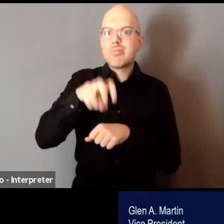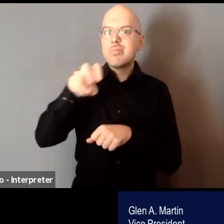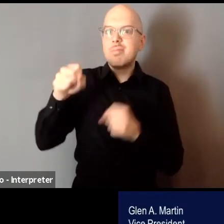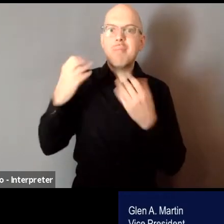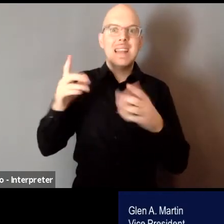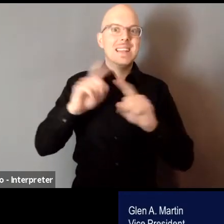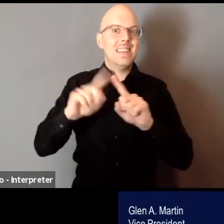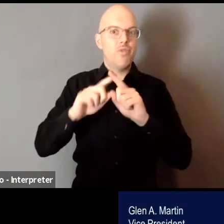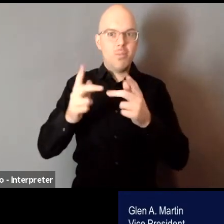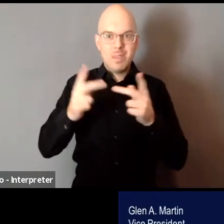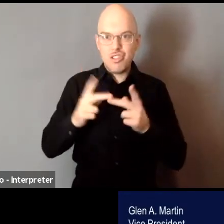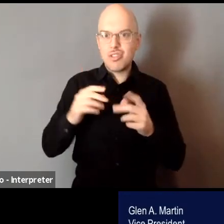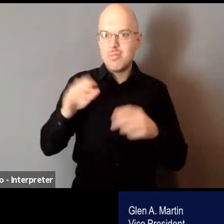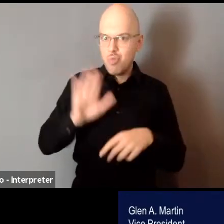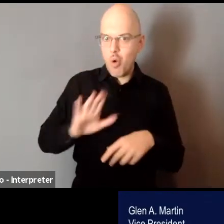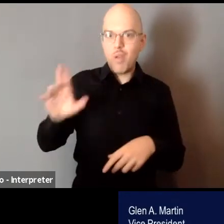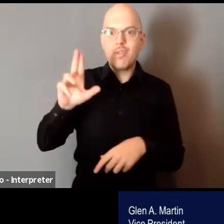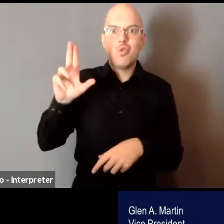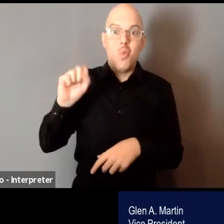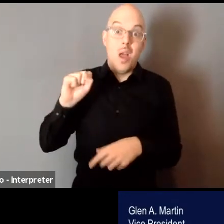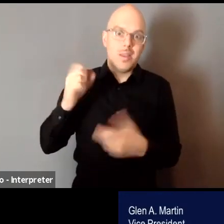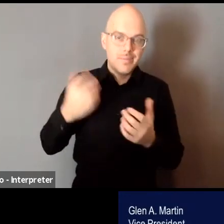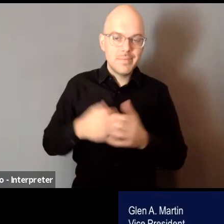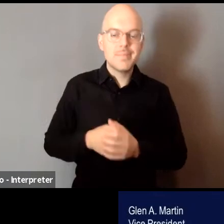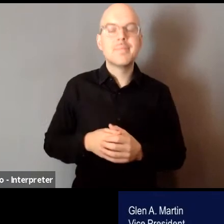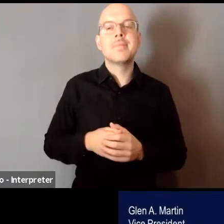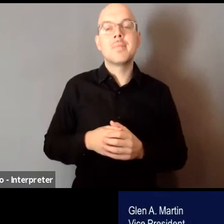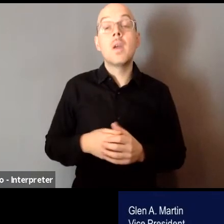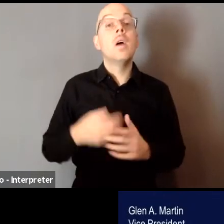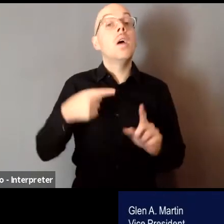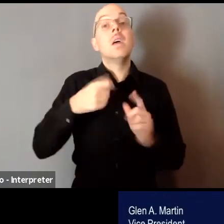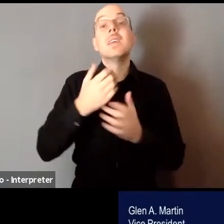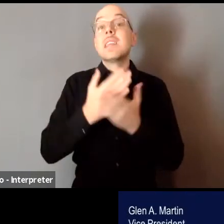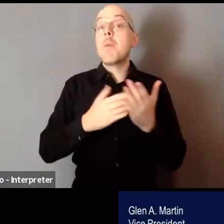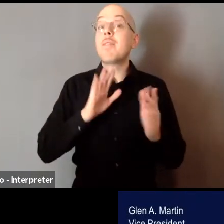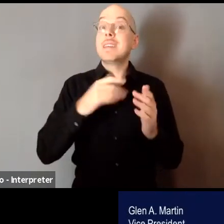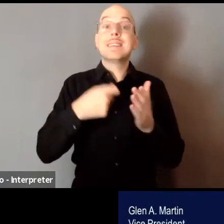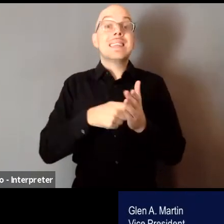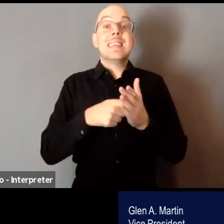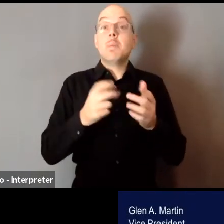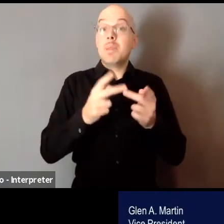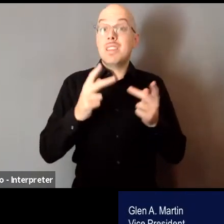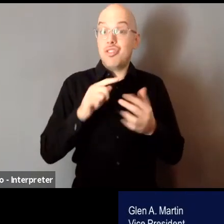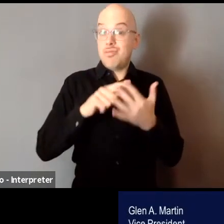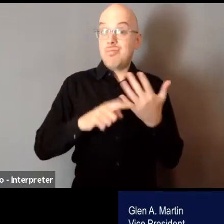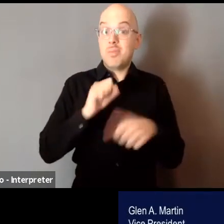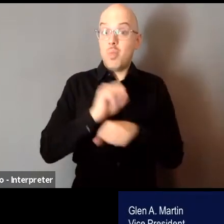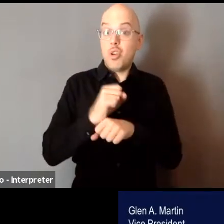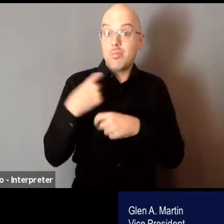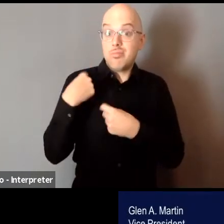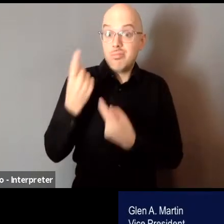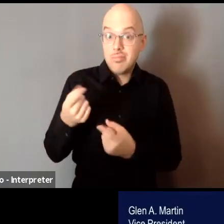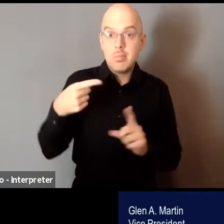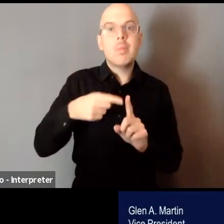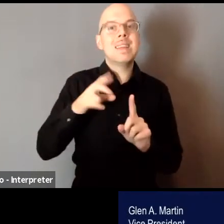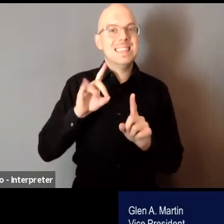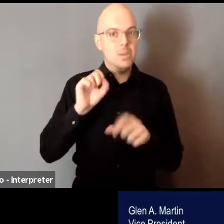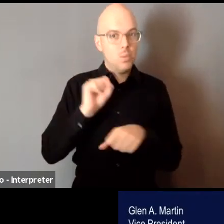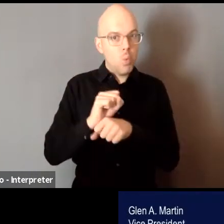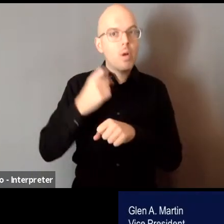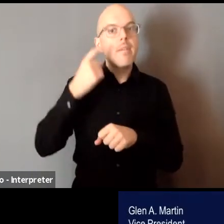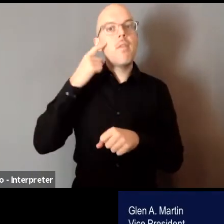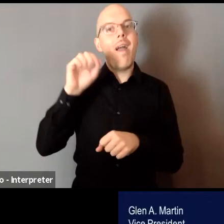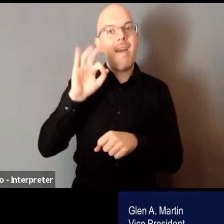To acknowledge just a few of his key positions, Mr. Martin served as the FAA's Vice President of Air Traffic